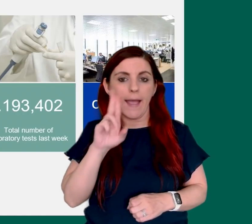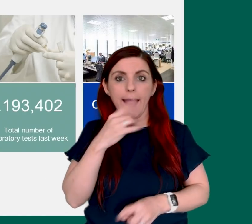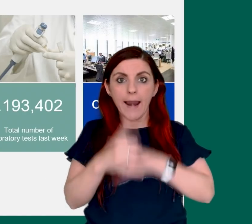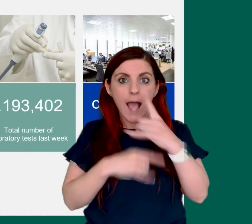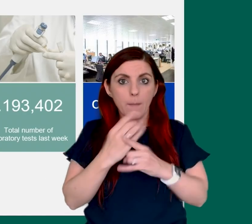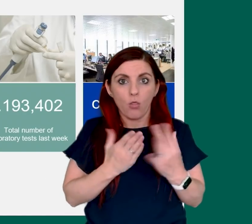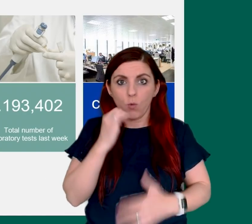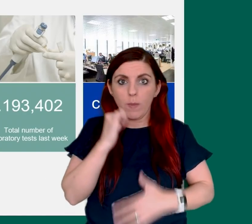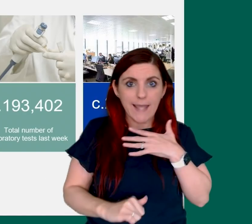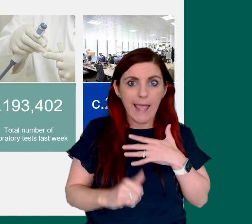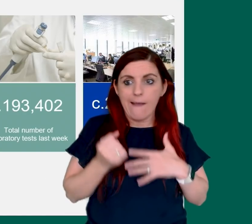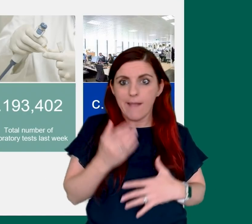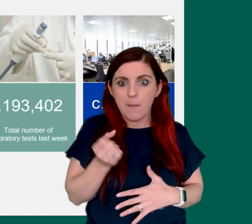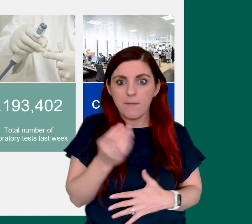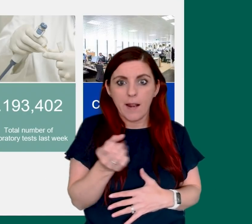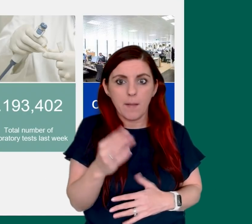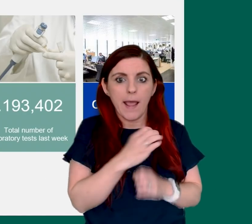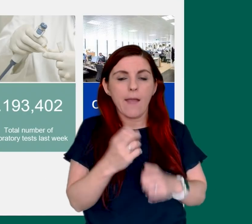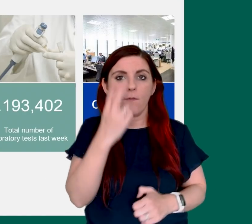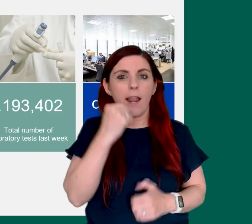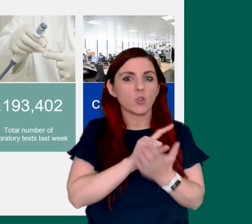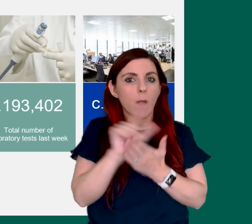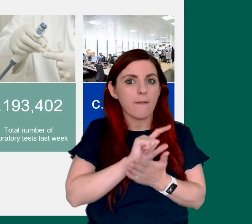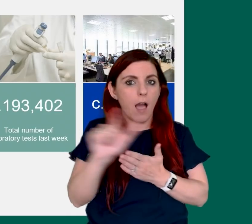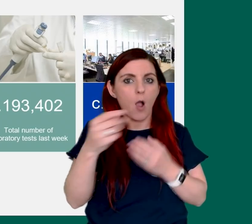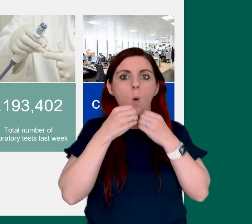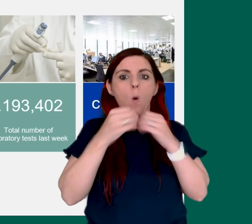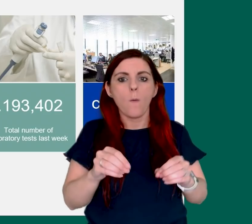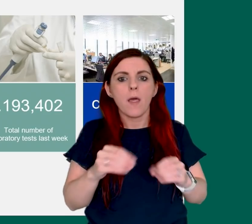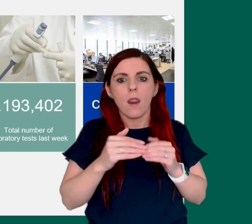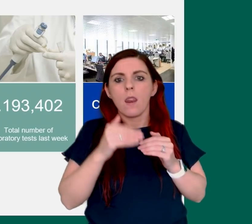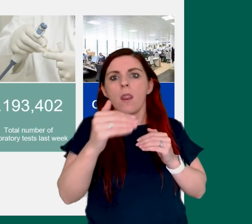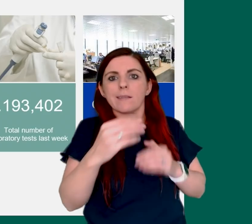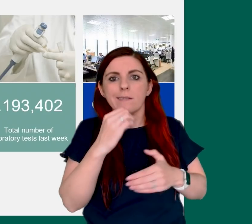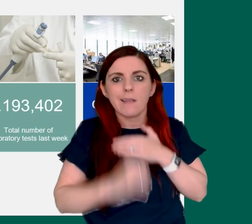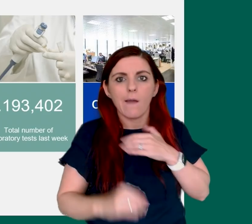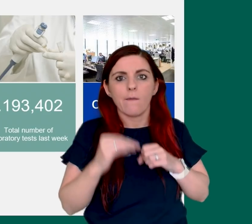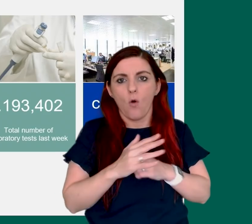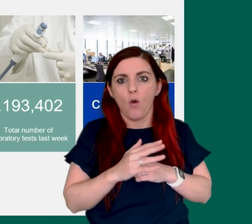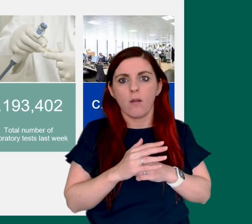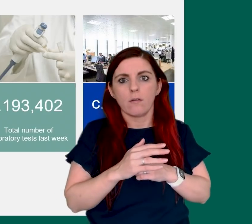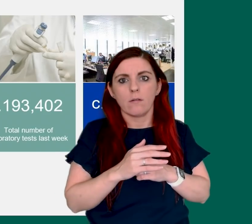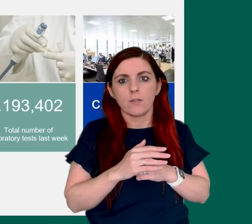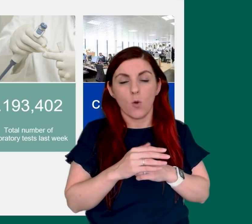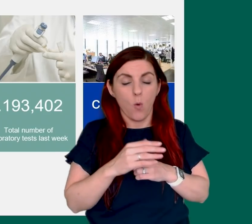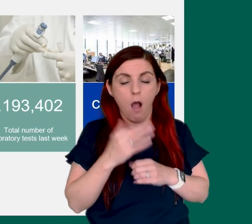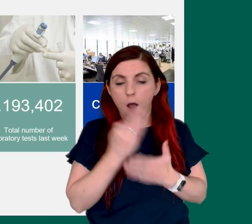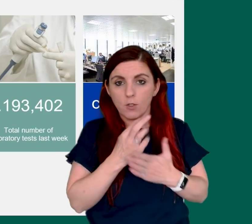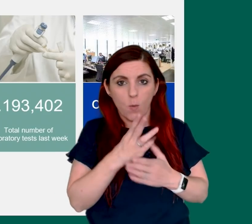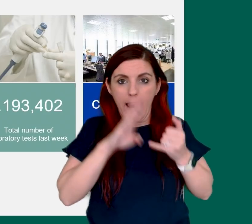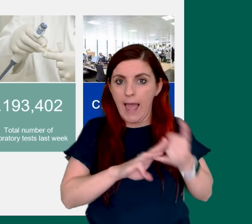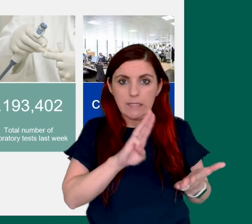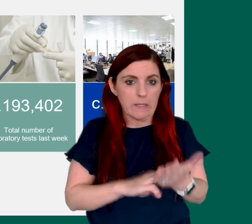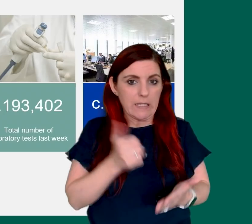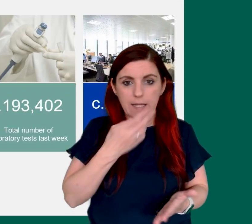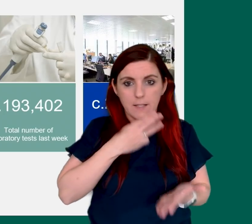slots reappear, and every night at midnight then we open the 2 days forward in terms of the following day. So there is always opportunities, I